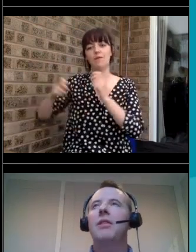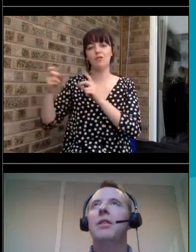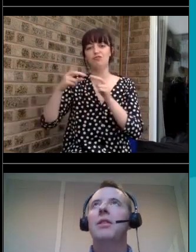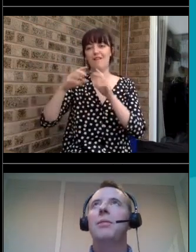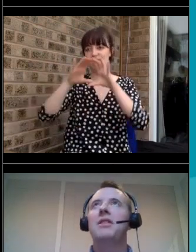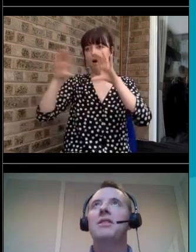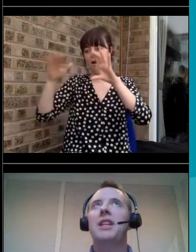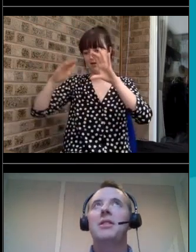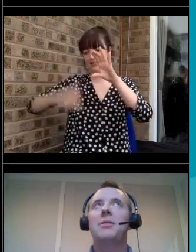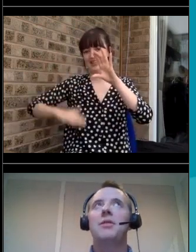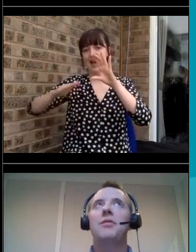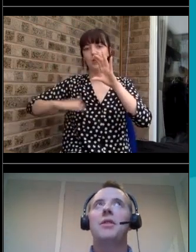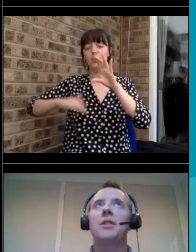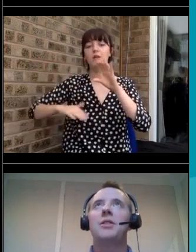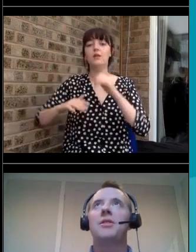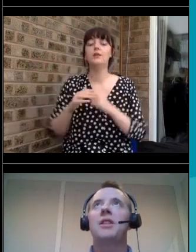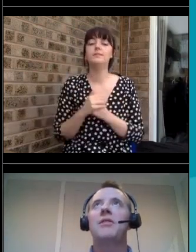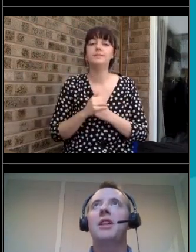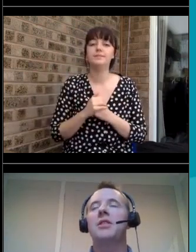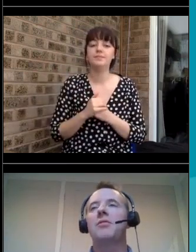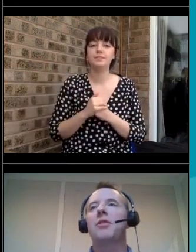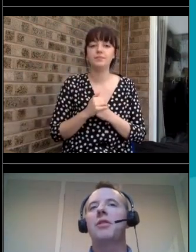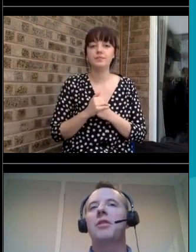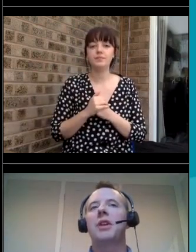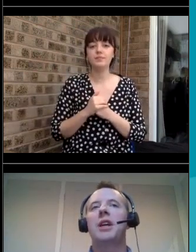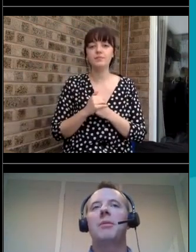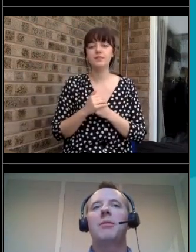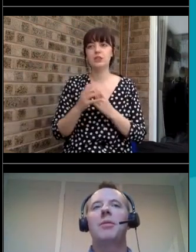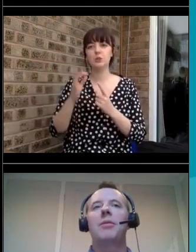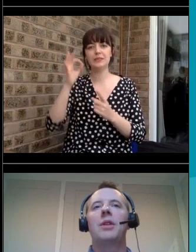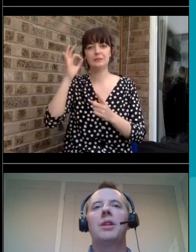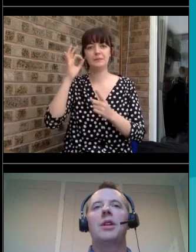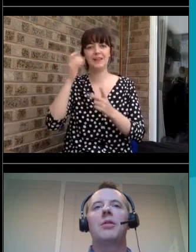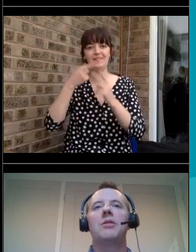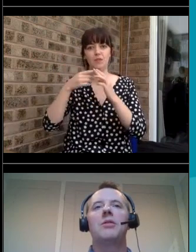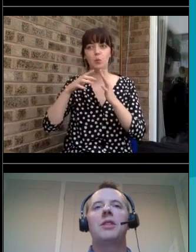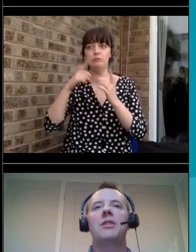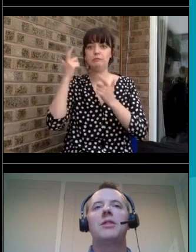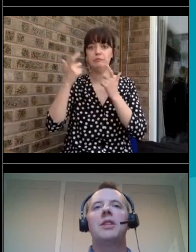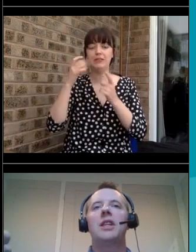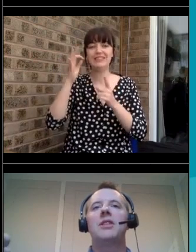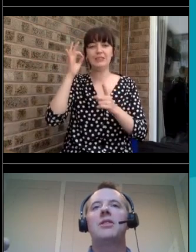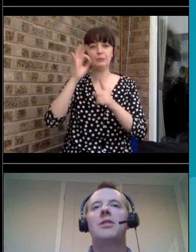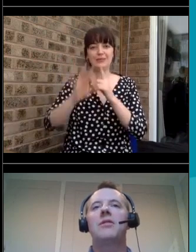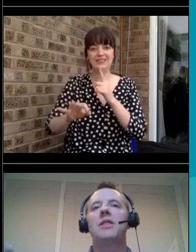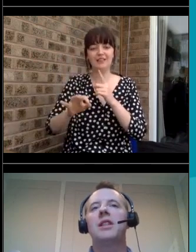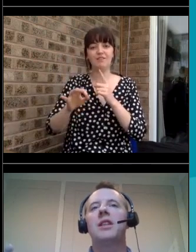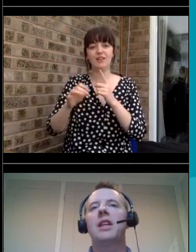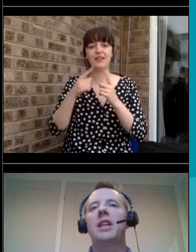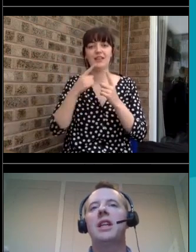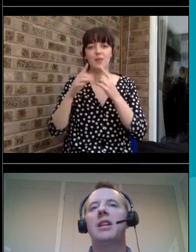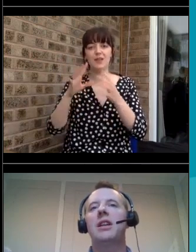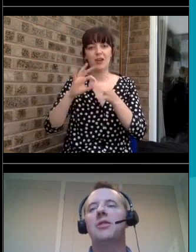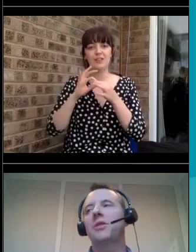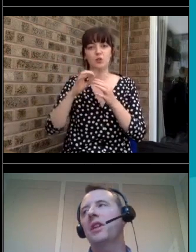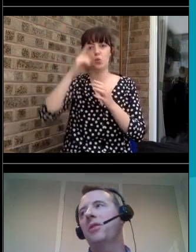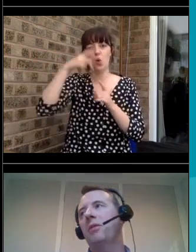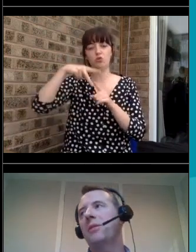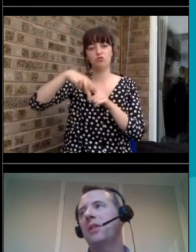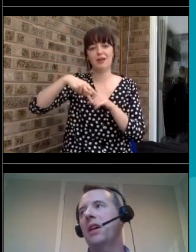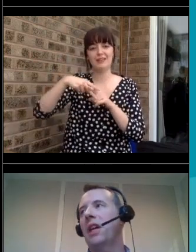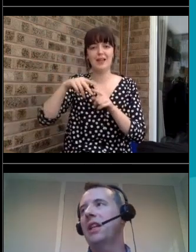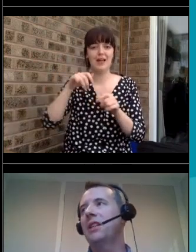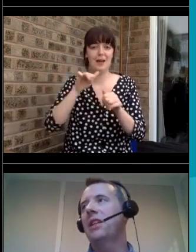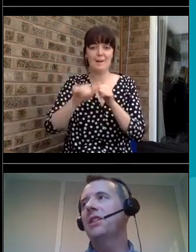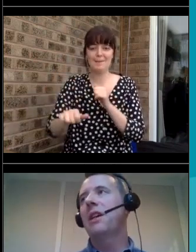I think the best thing in terms of specifics for equestrians is to visit the